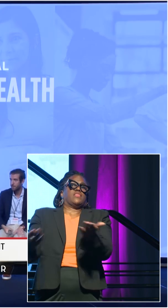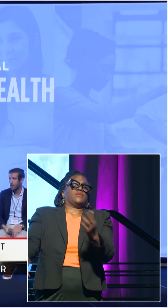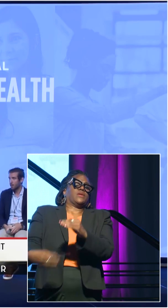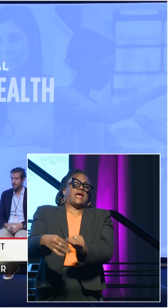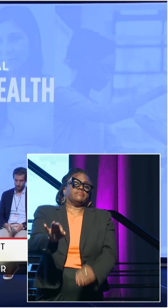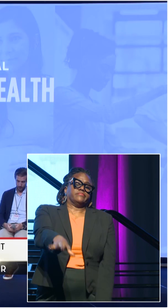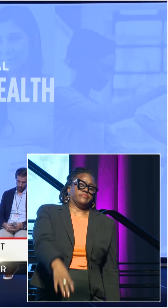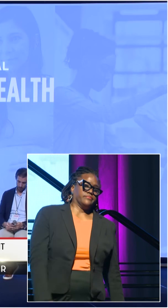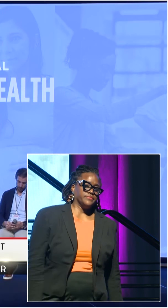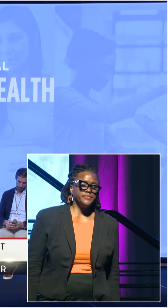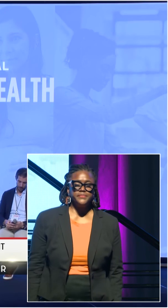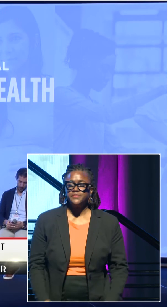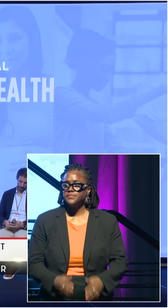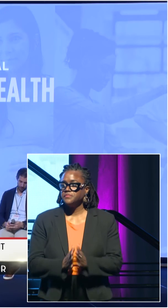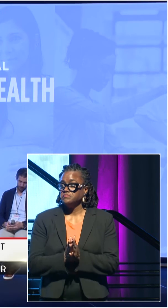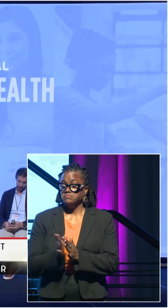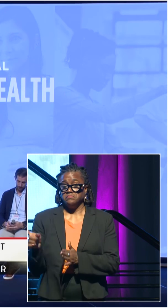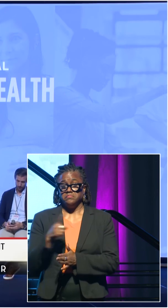well.